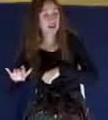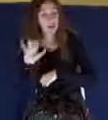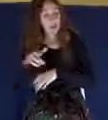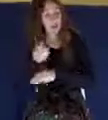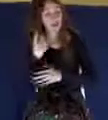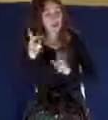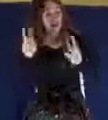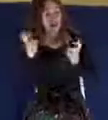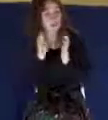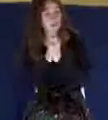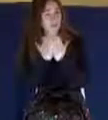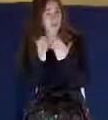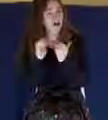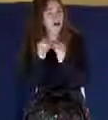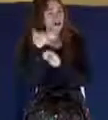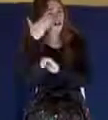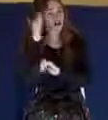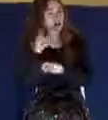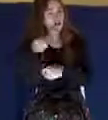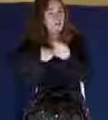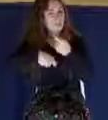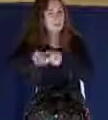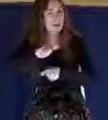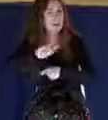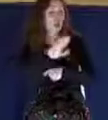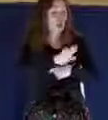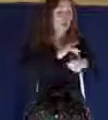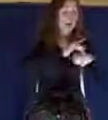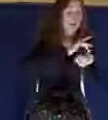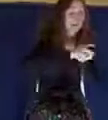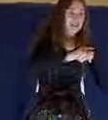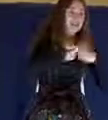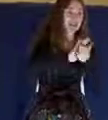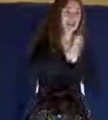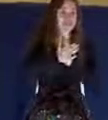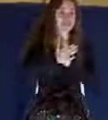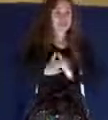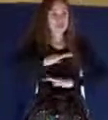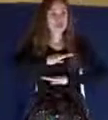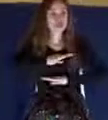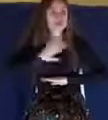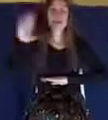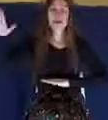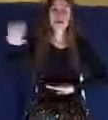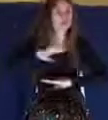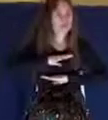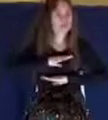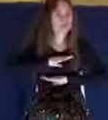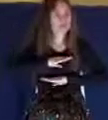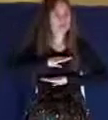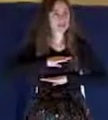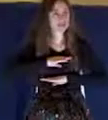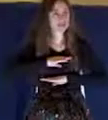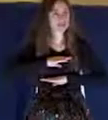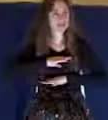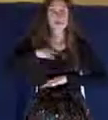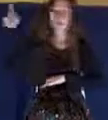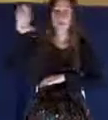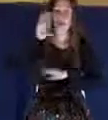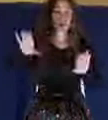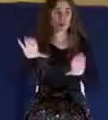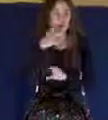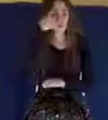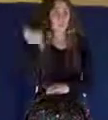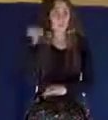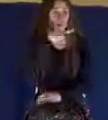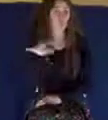how God will replace that emptiness with his fullness. He will do this for Naomi as we go along, and he'll do this for you too if you're